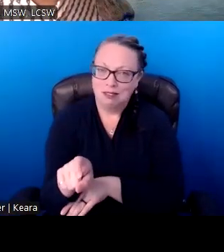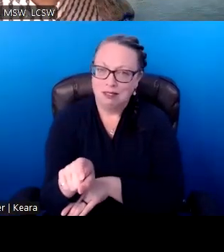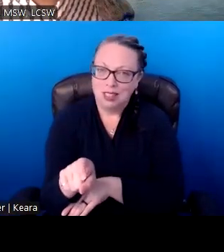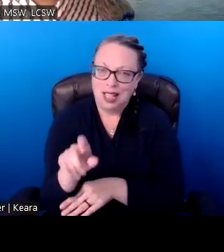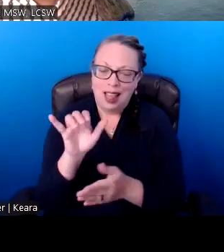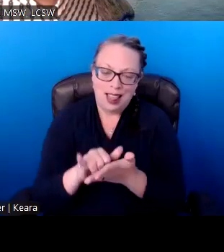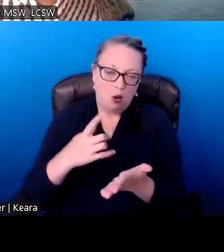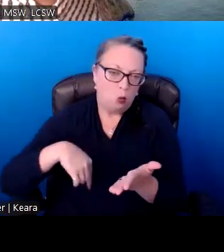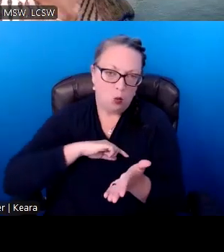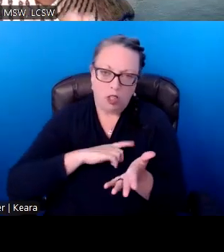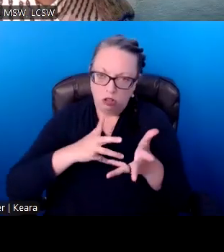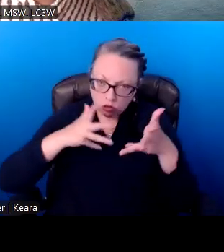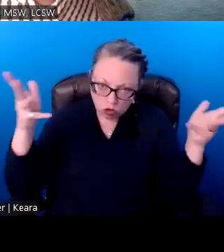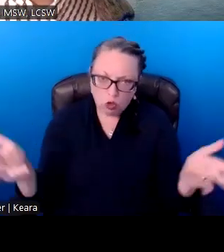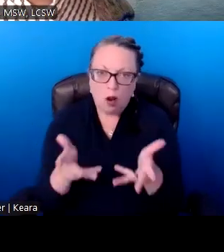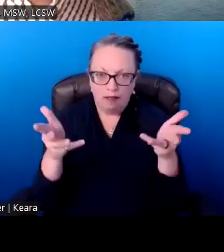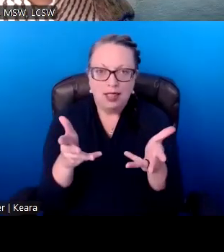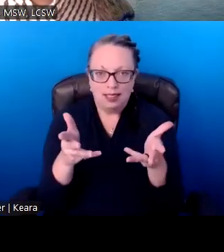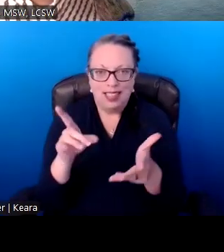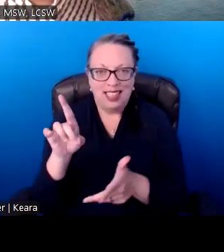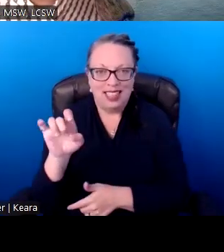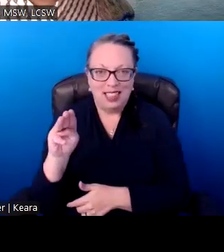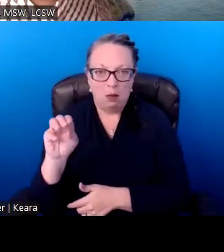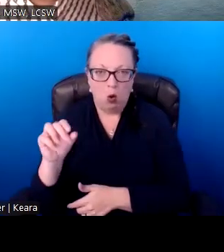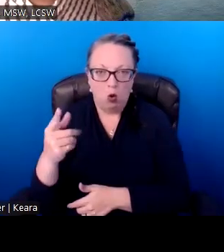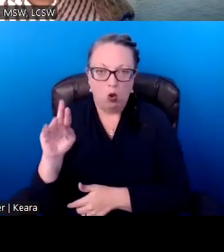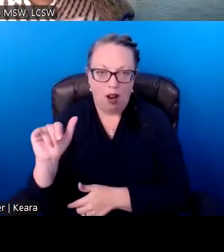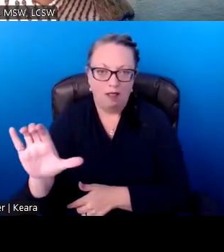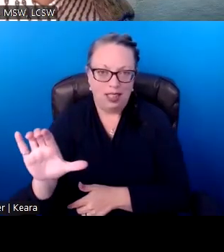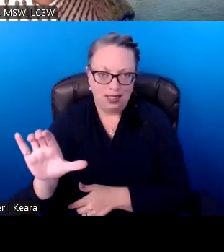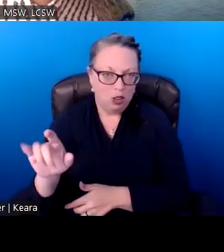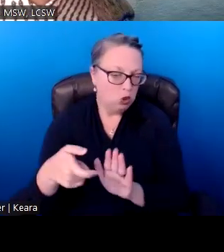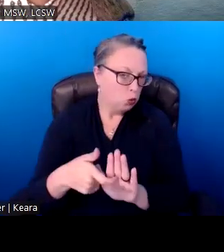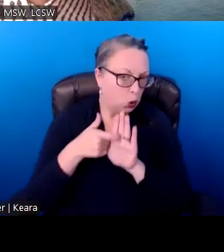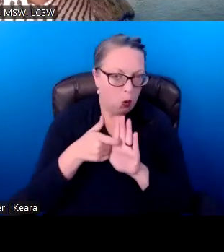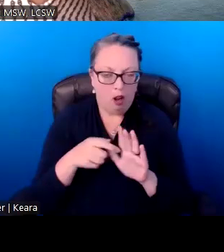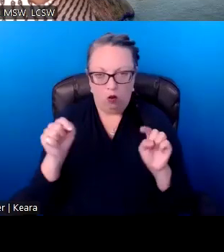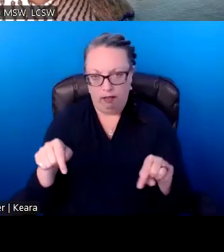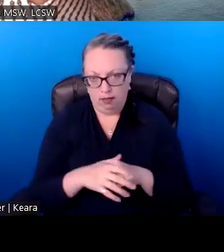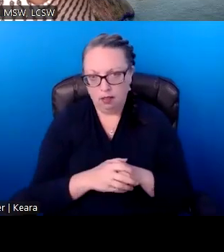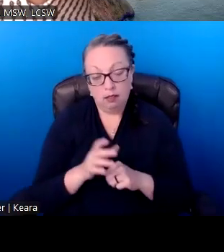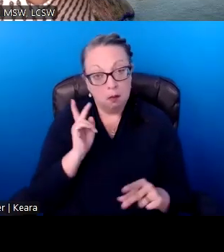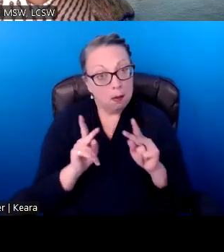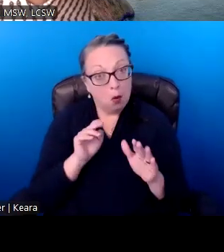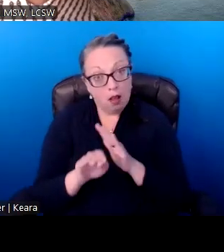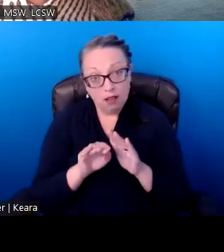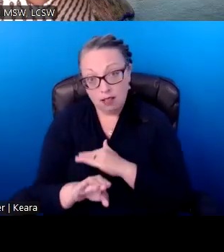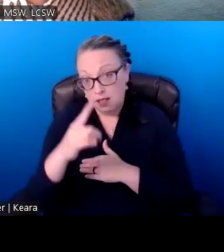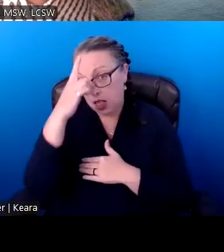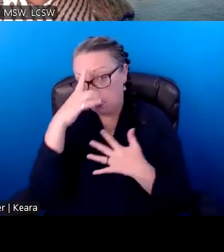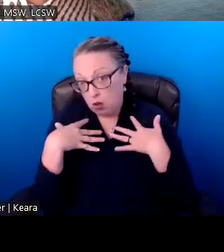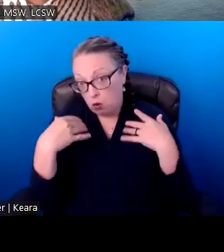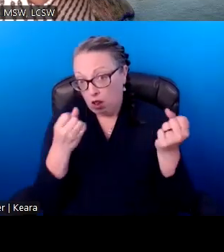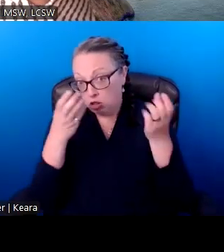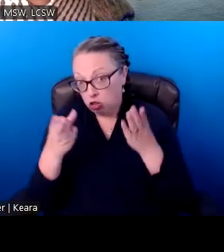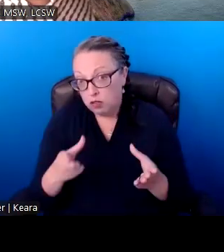driving from what Mirhan shared earlier. The people accessing mental health services, he